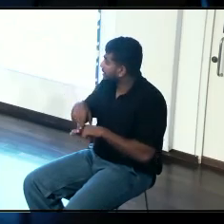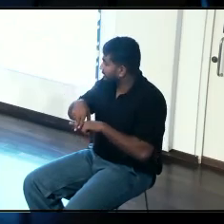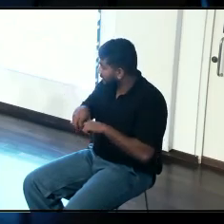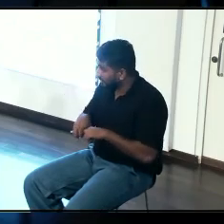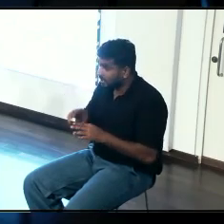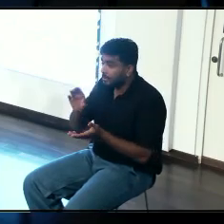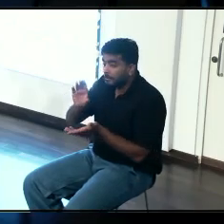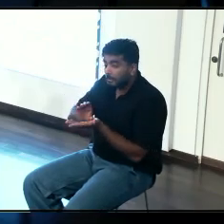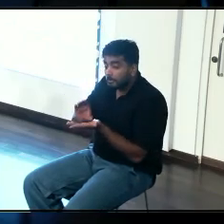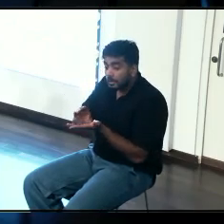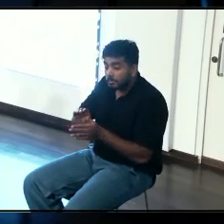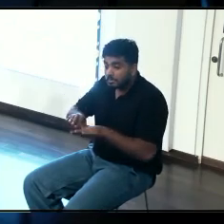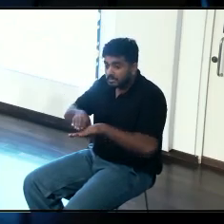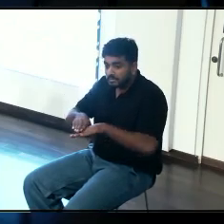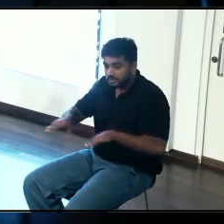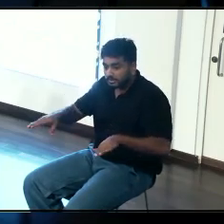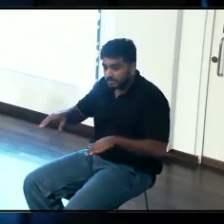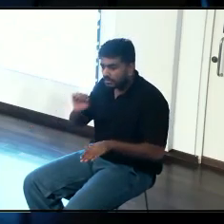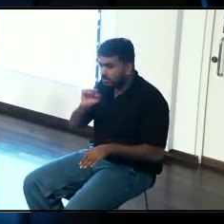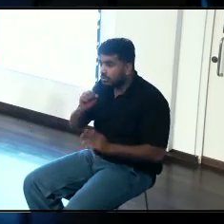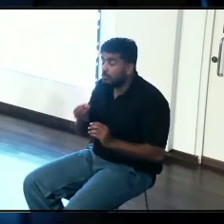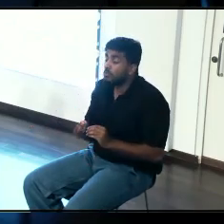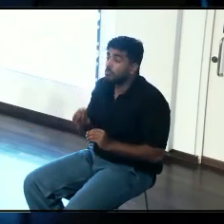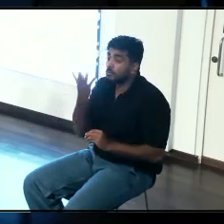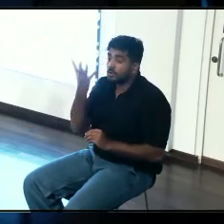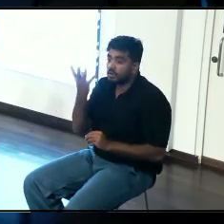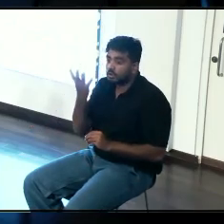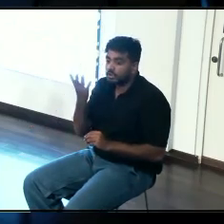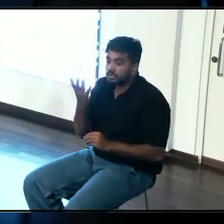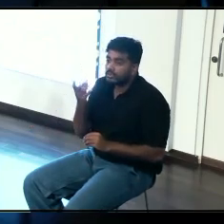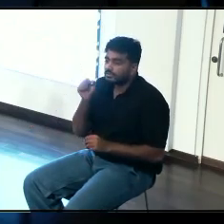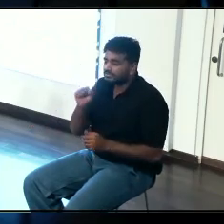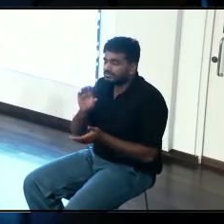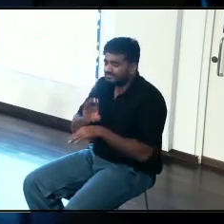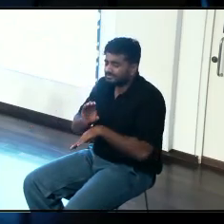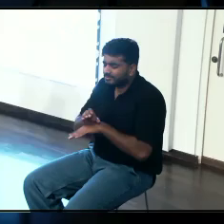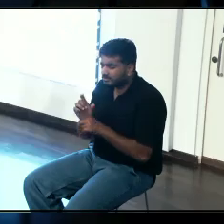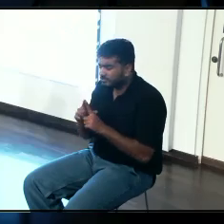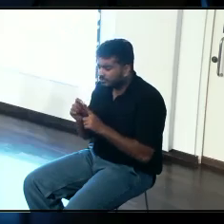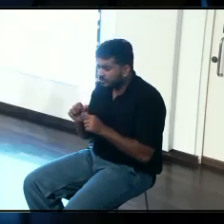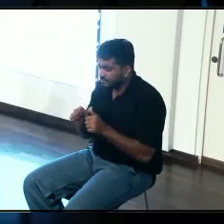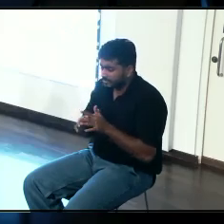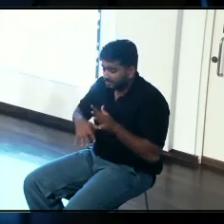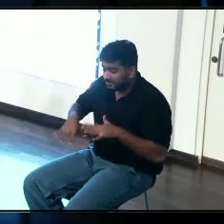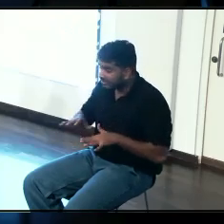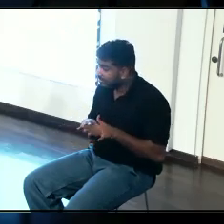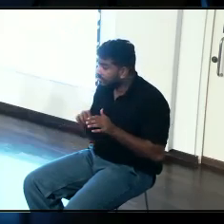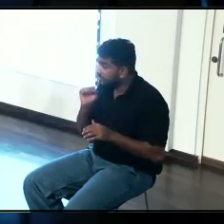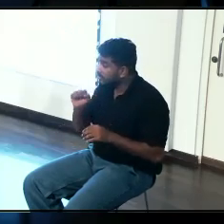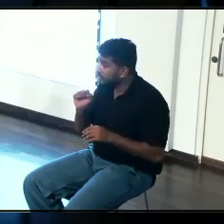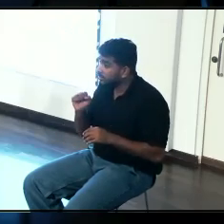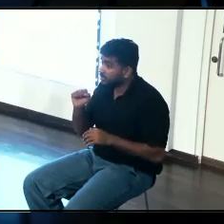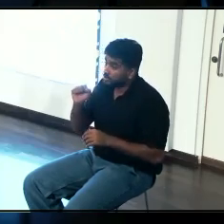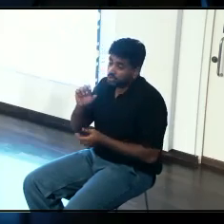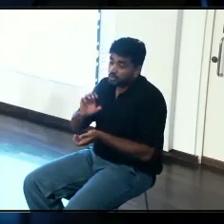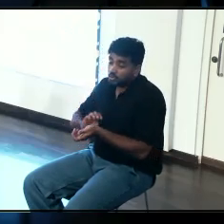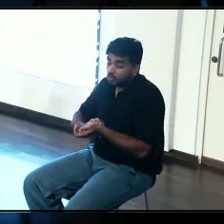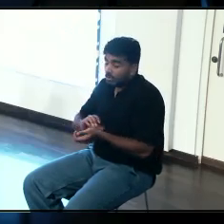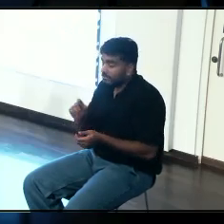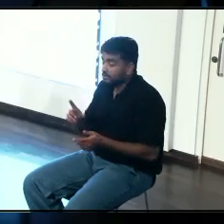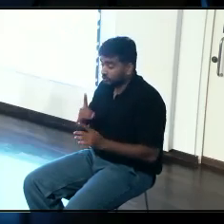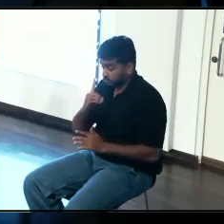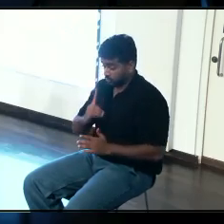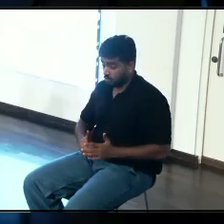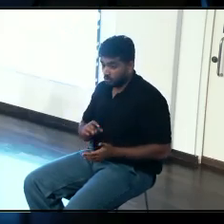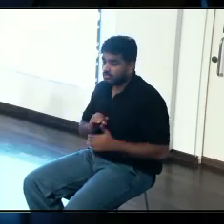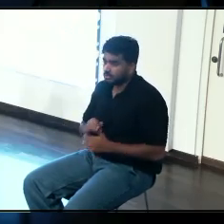Bible table, practicing her morning ritual of coloring, an activity that was prescribed to her by her daughter to